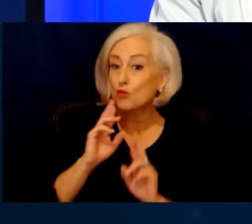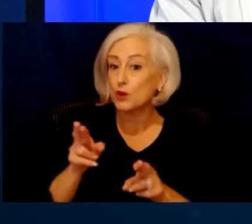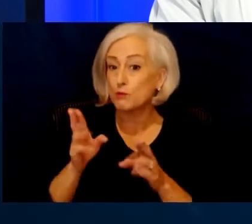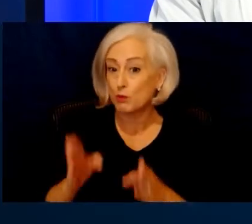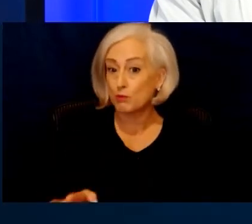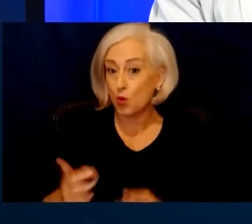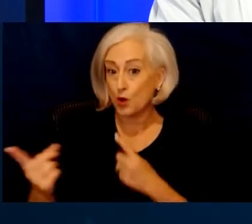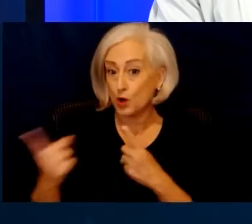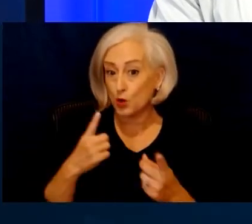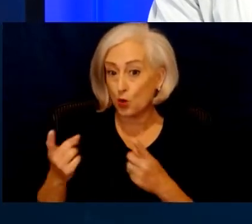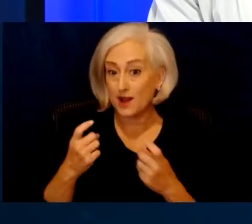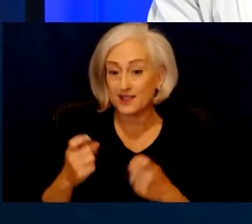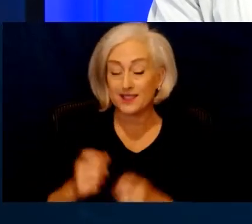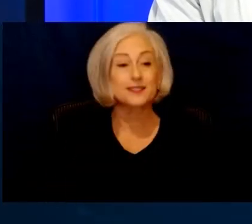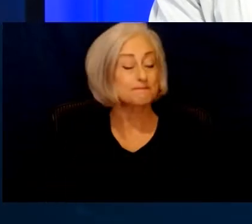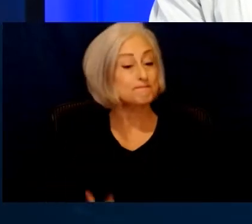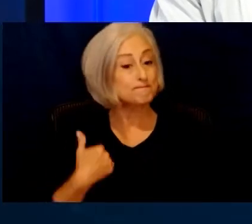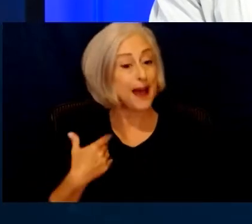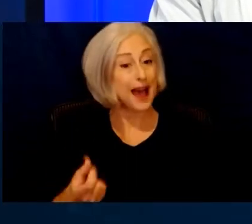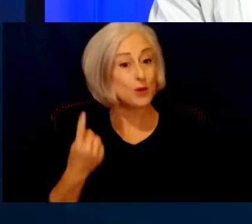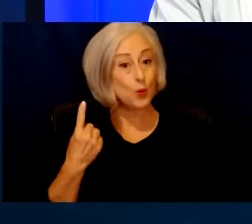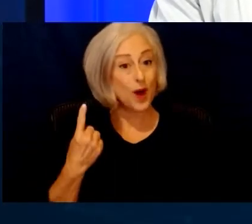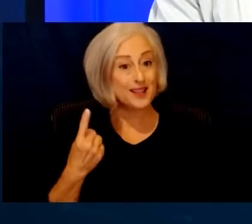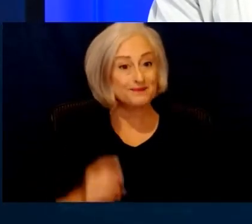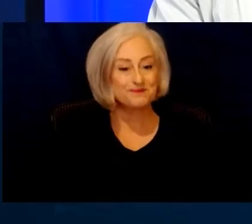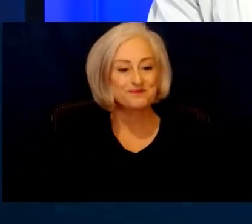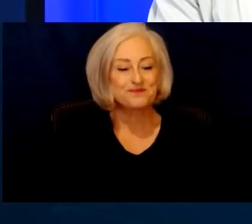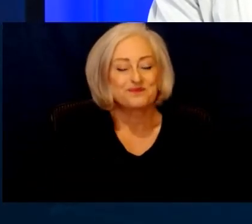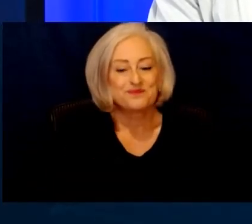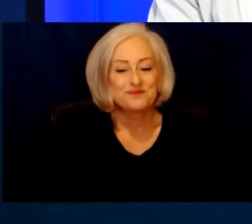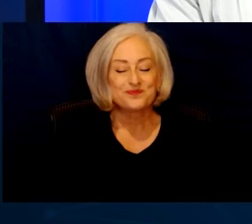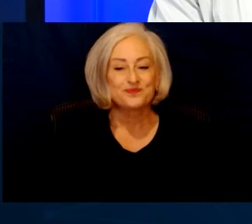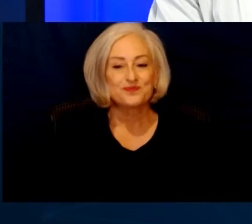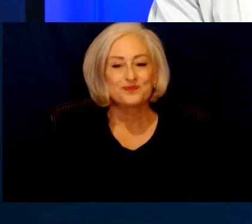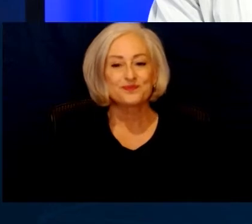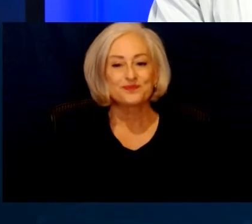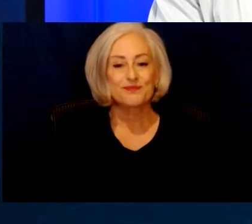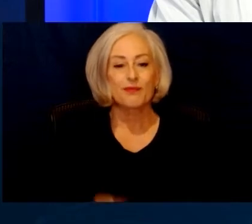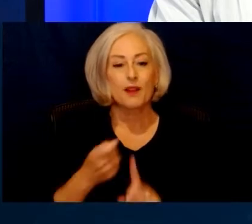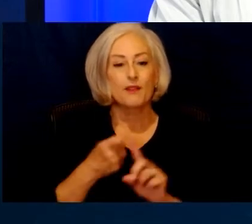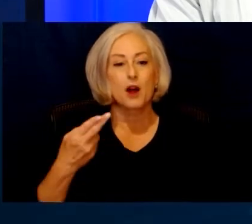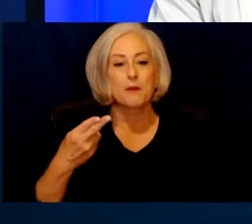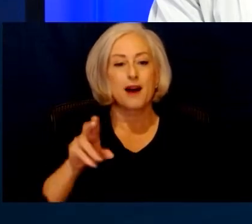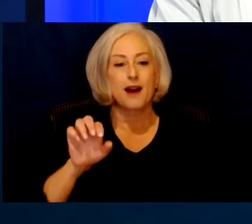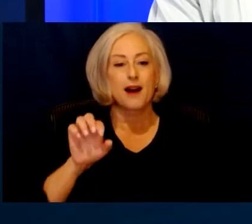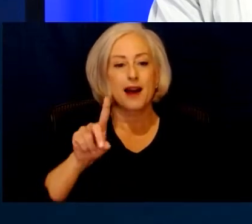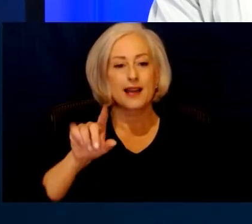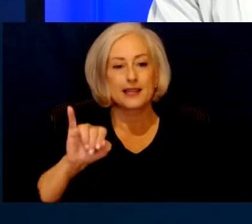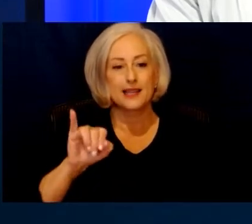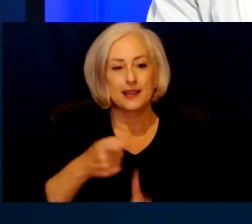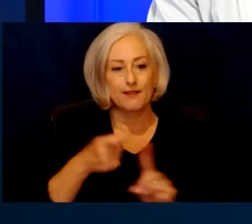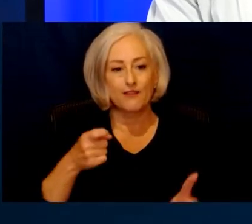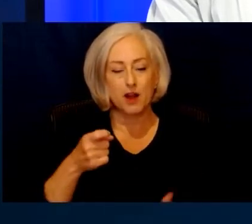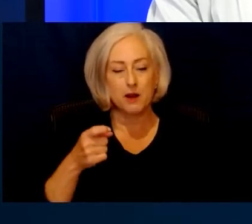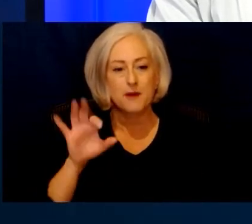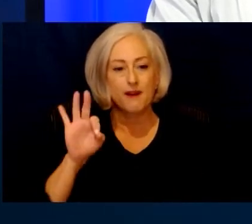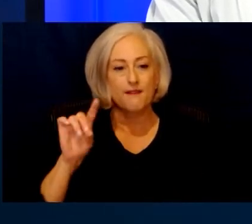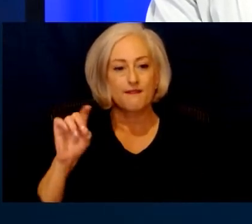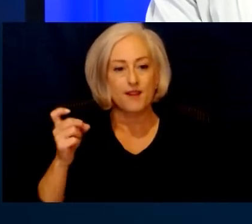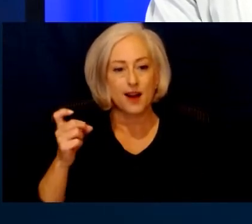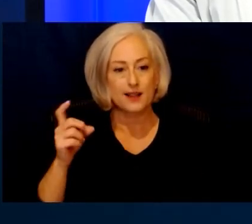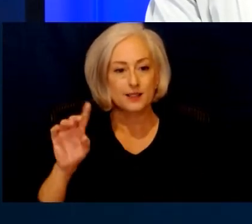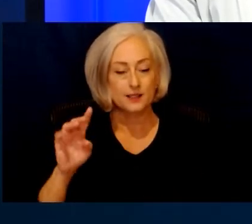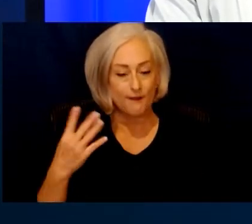Dr. Hawkinson, I do have one. Yeah. So it is from Heidi over at Fox 4, and she has a question